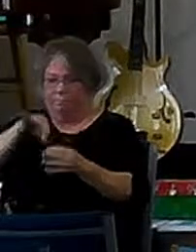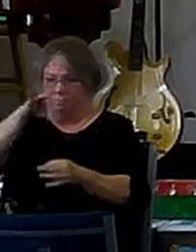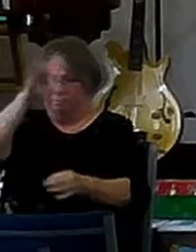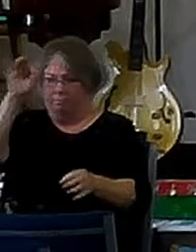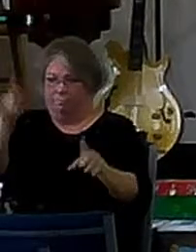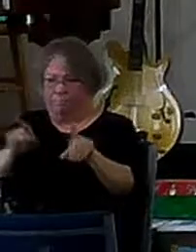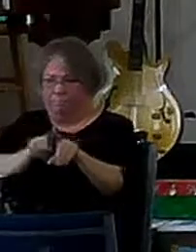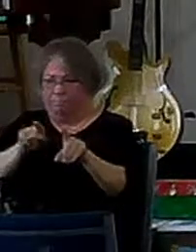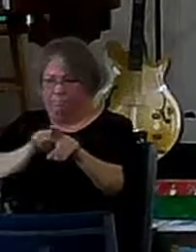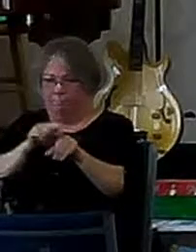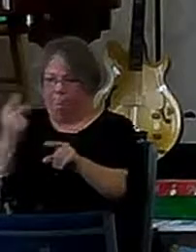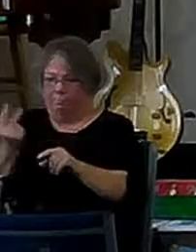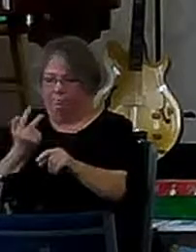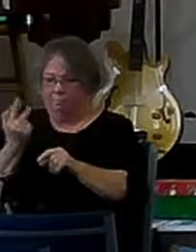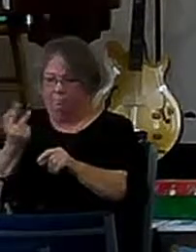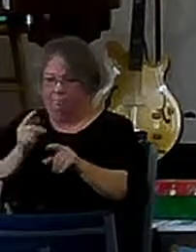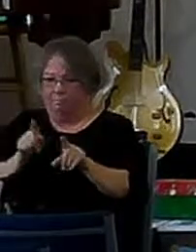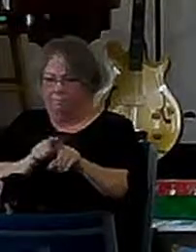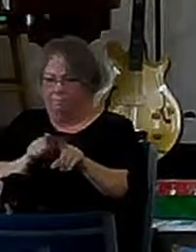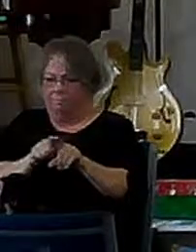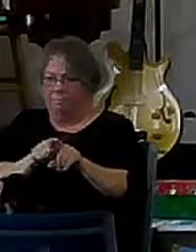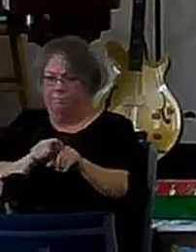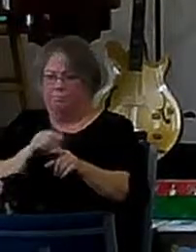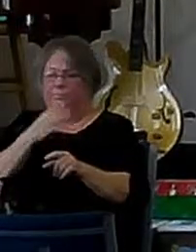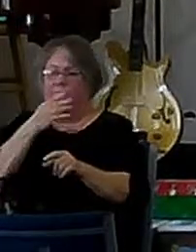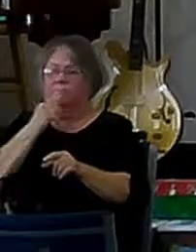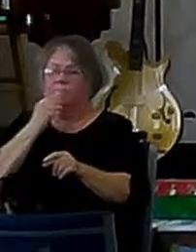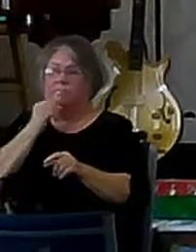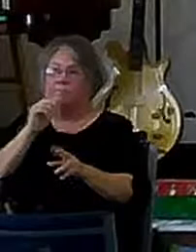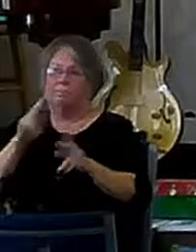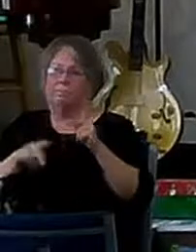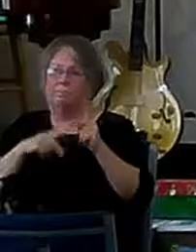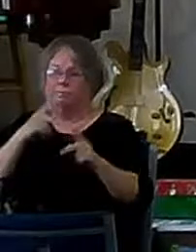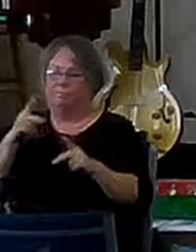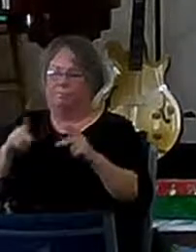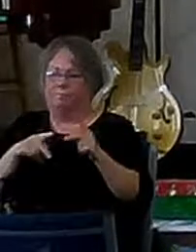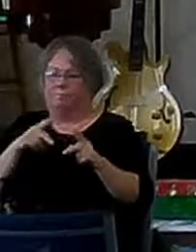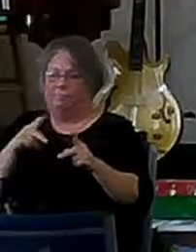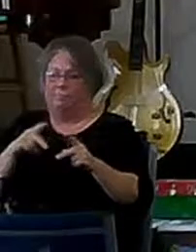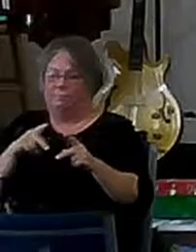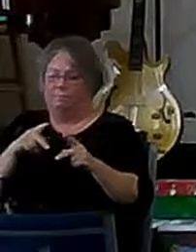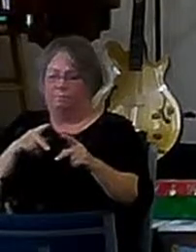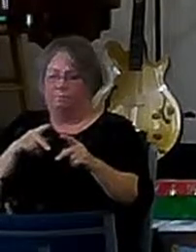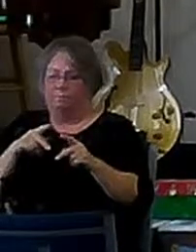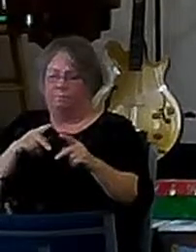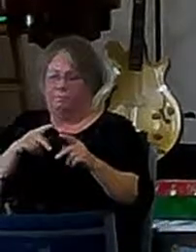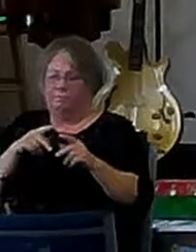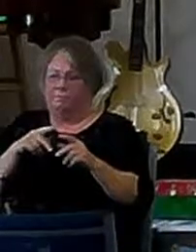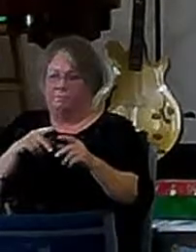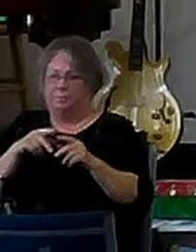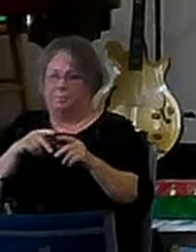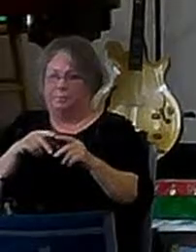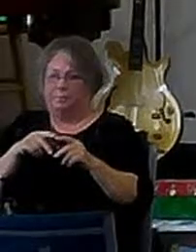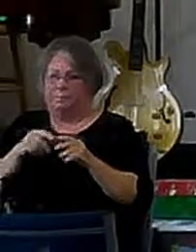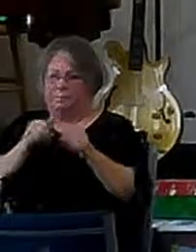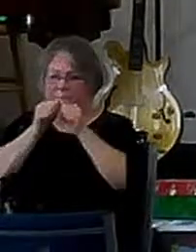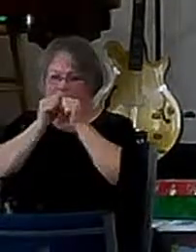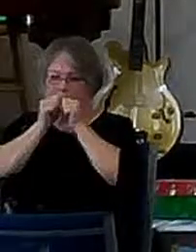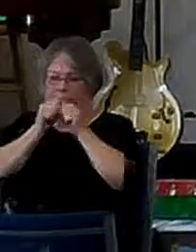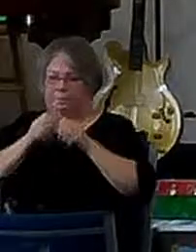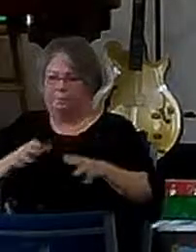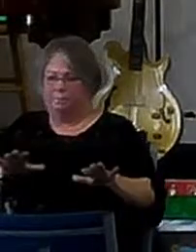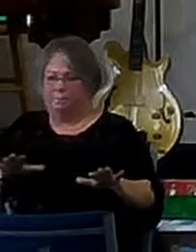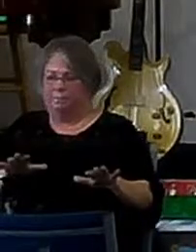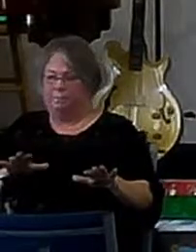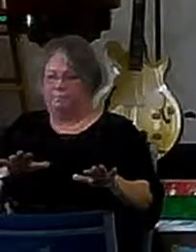So in every way, the Jewish people were greatly privileged. And again, we're circling back to where I